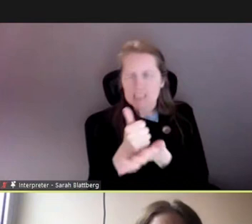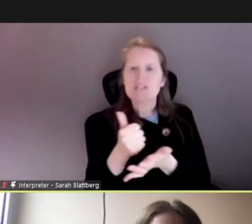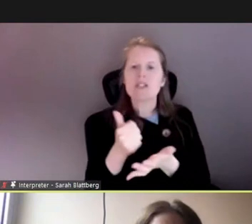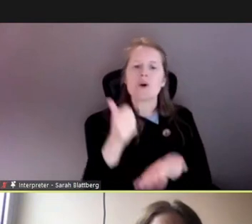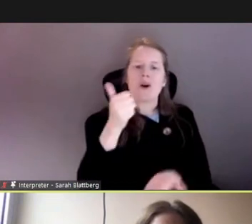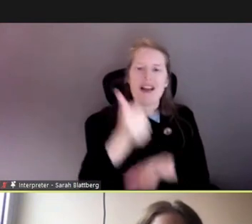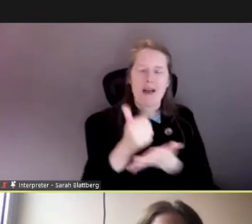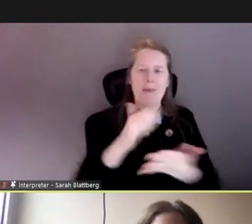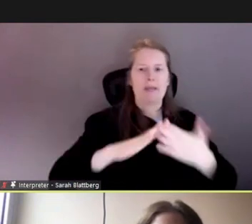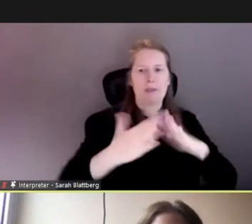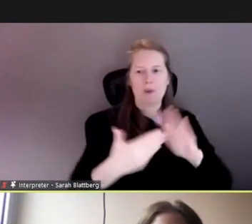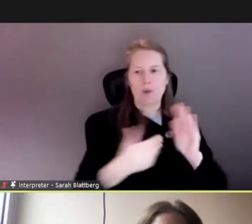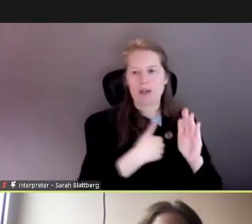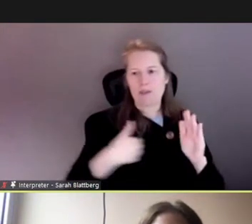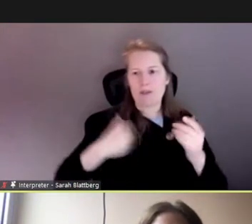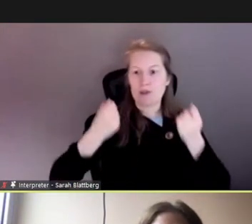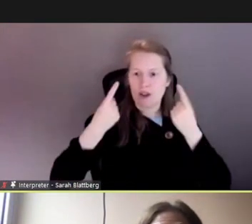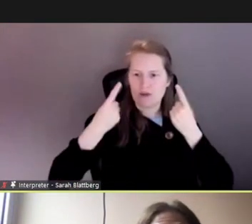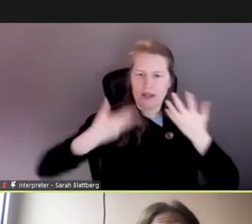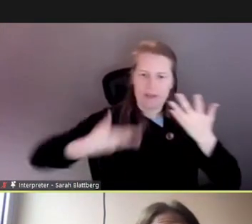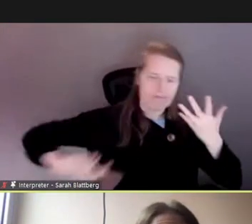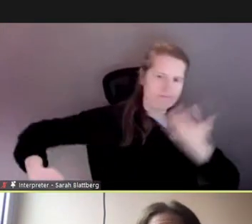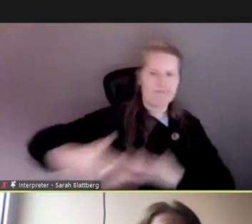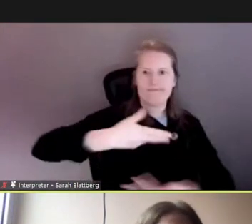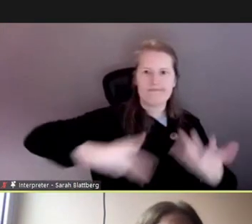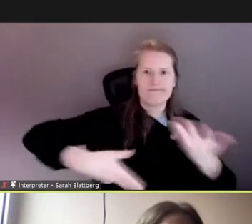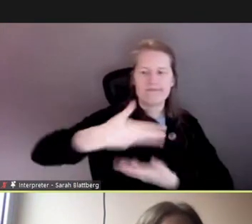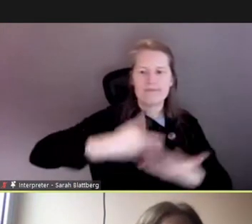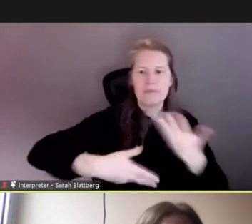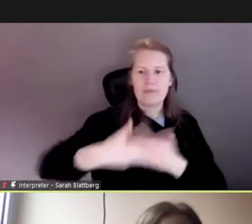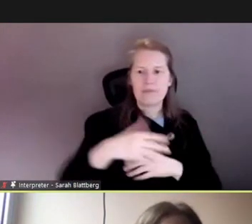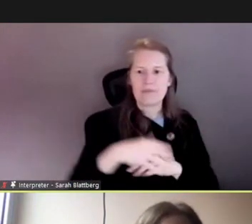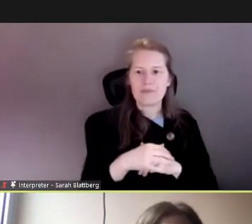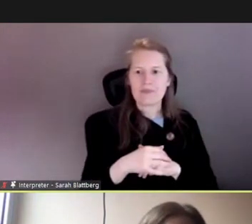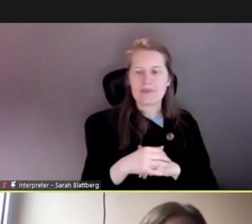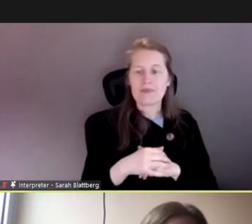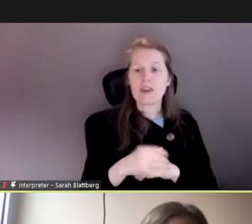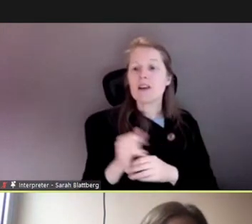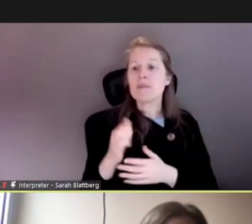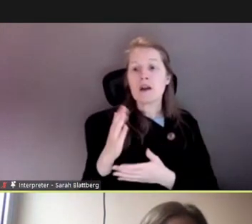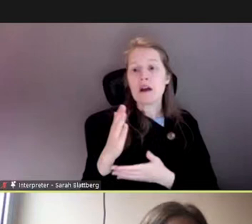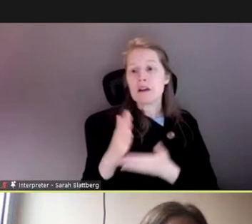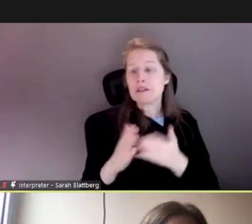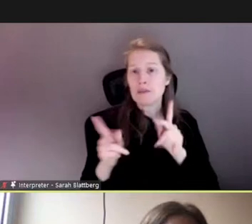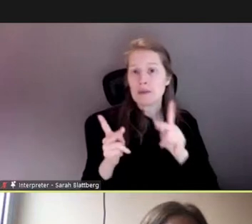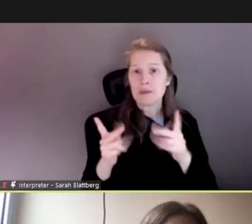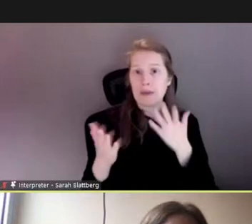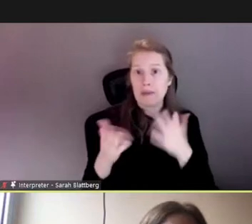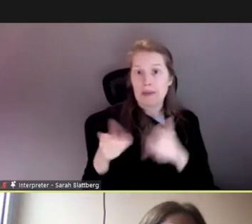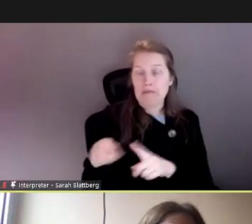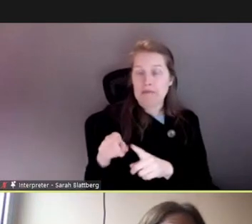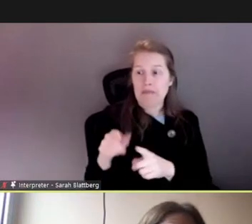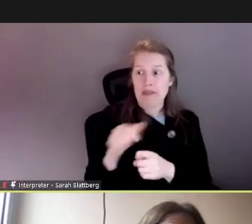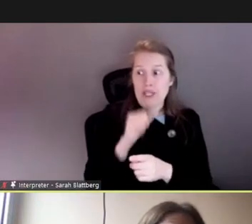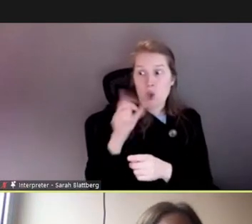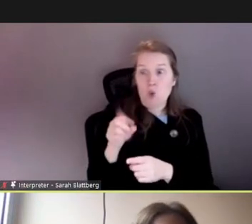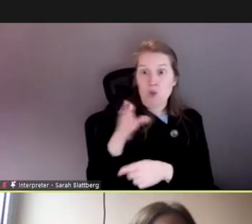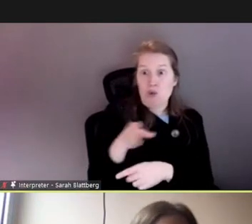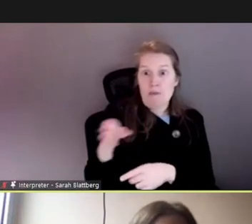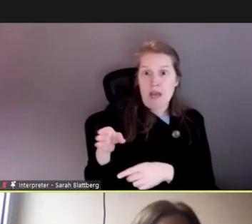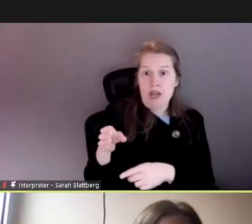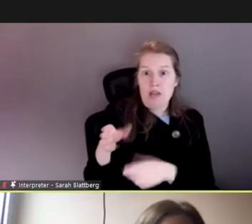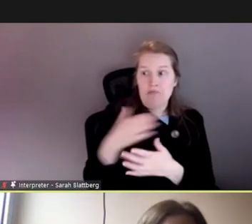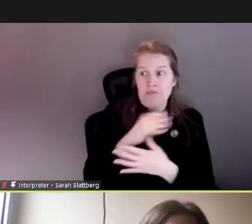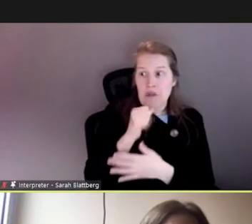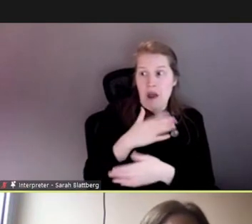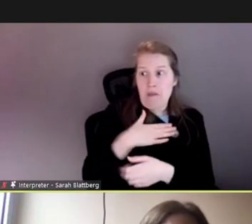community members sign up for a broadband service. But then there's going to be others who, they don't do broadband. It's not what they do, but it makes, they get